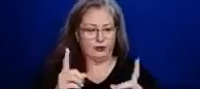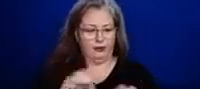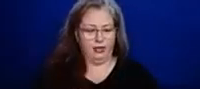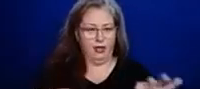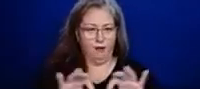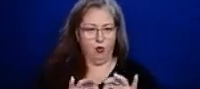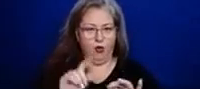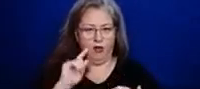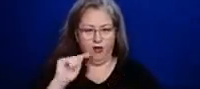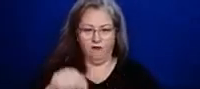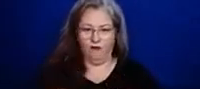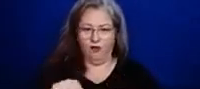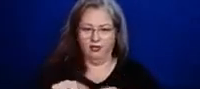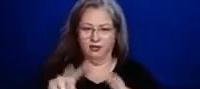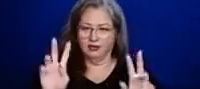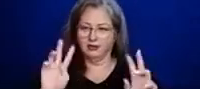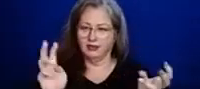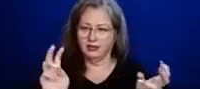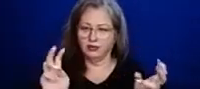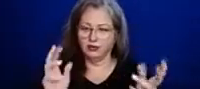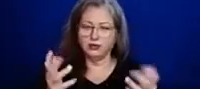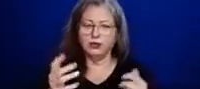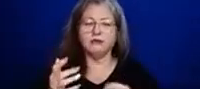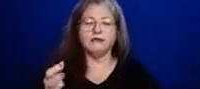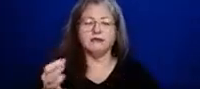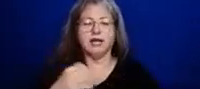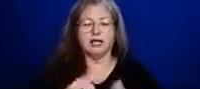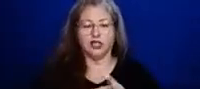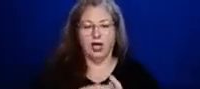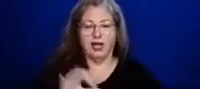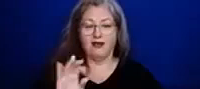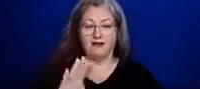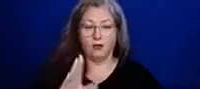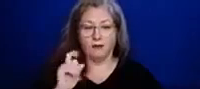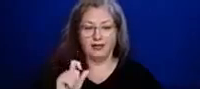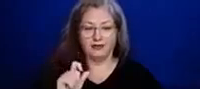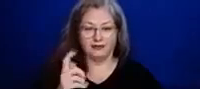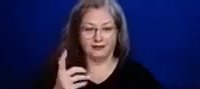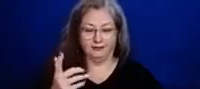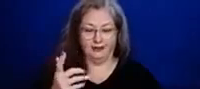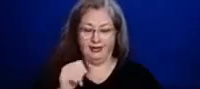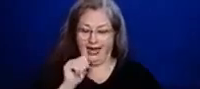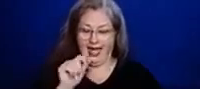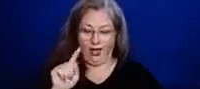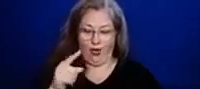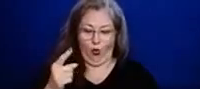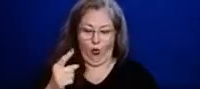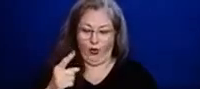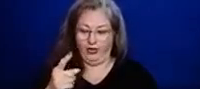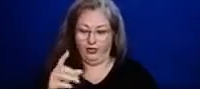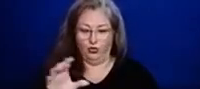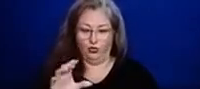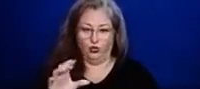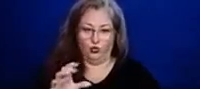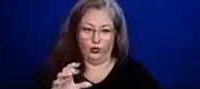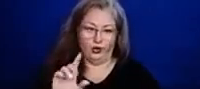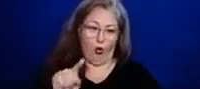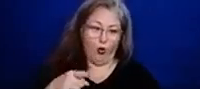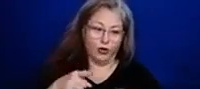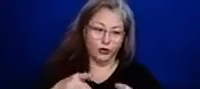issue. So I started on February because it was not a matter of doing it only on